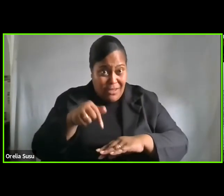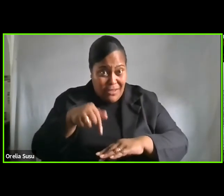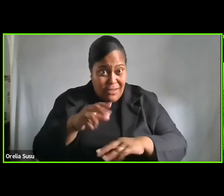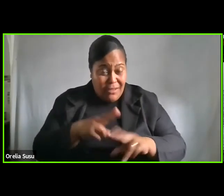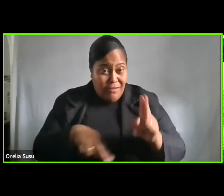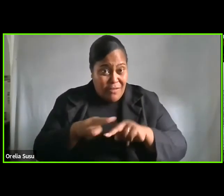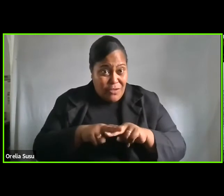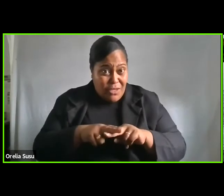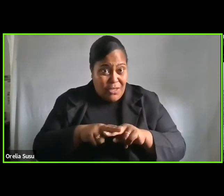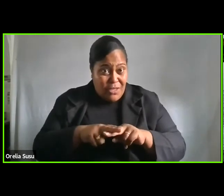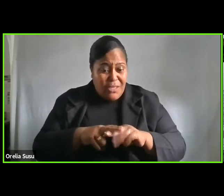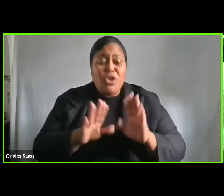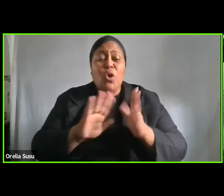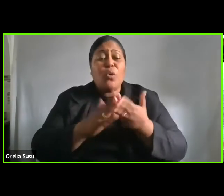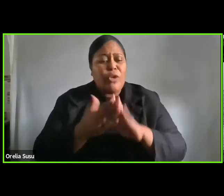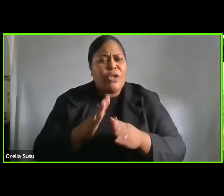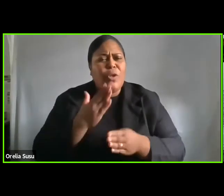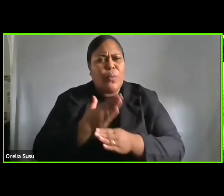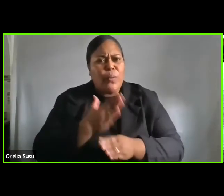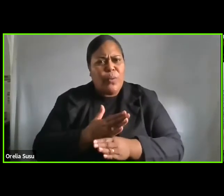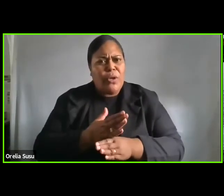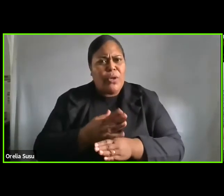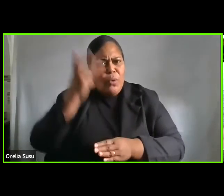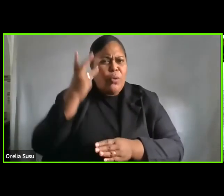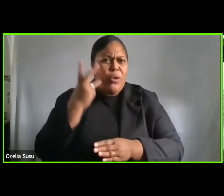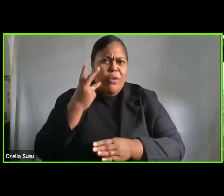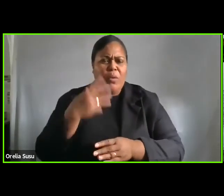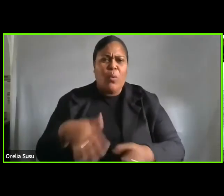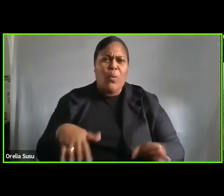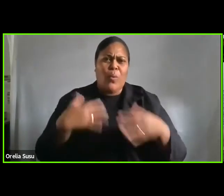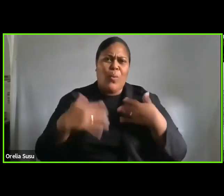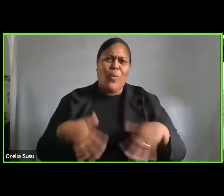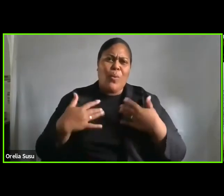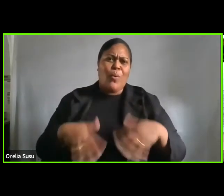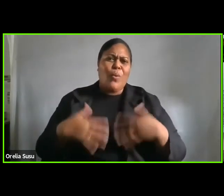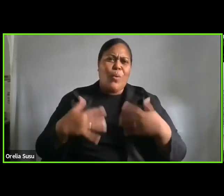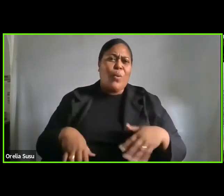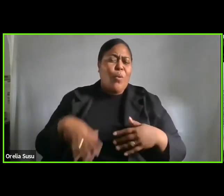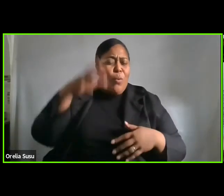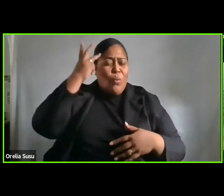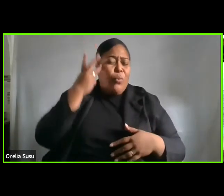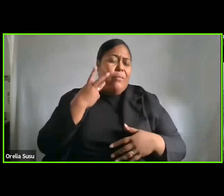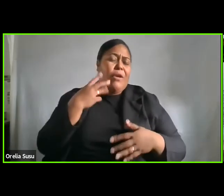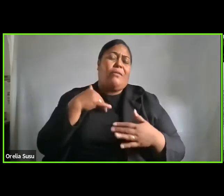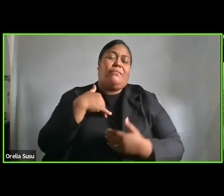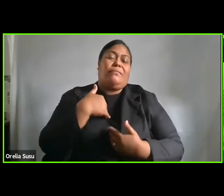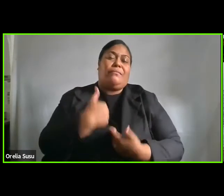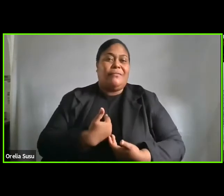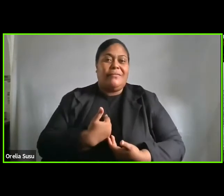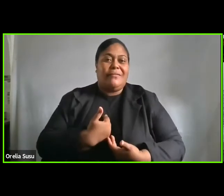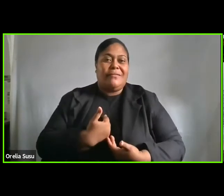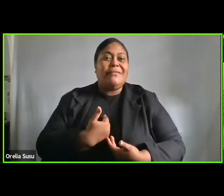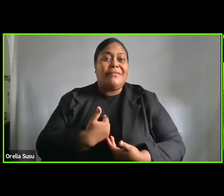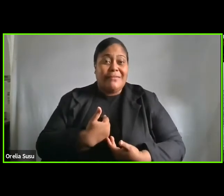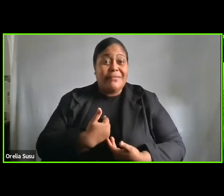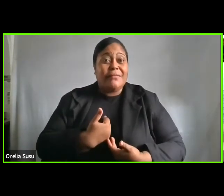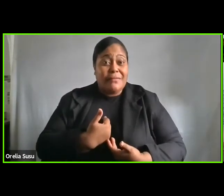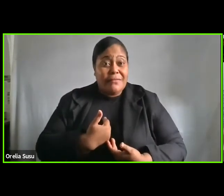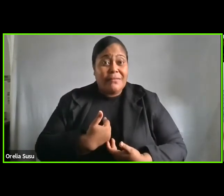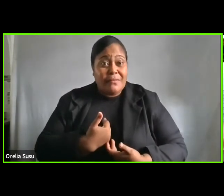work by women is showing two to three times the amount of work. Women are exhausted, and we cannot do